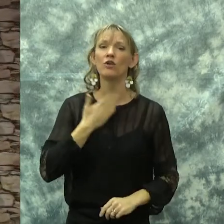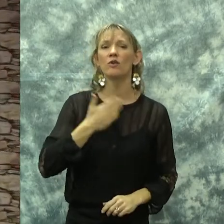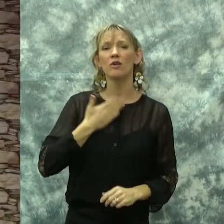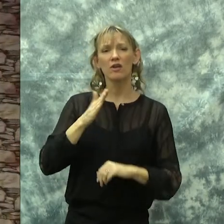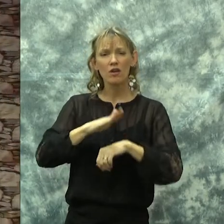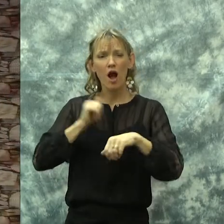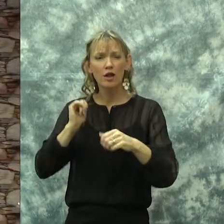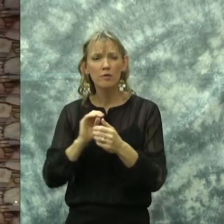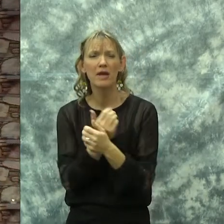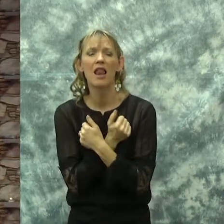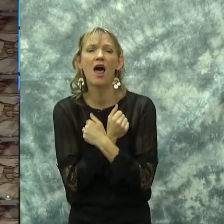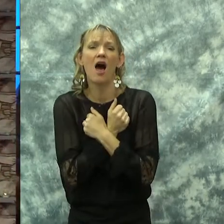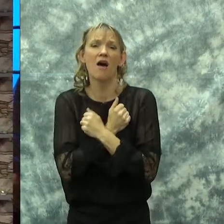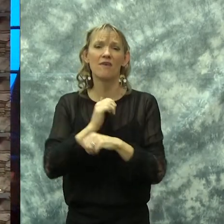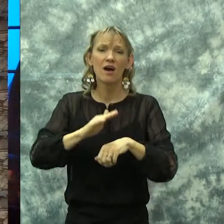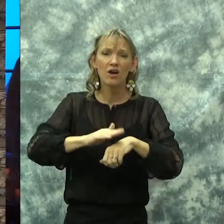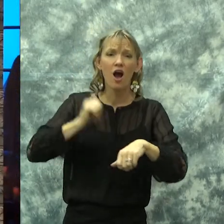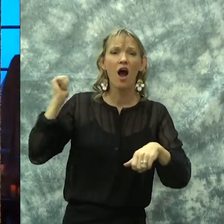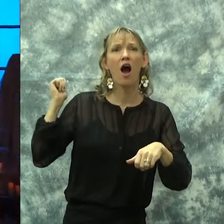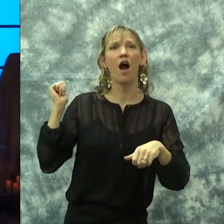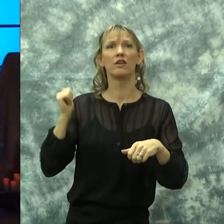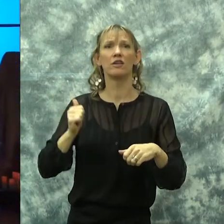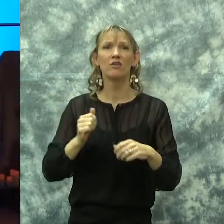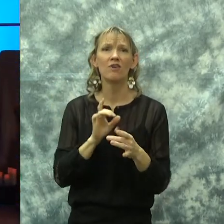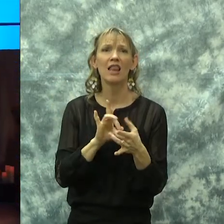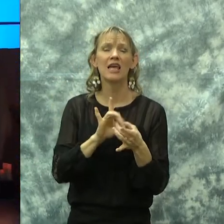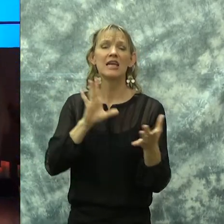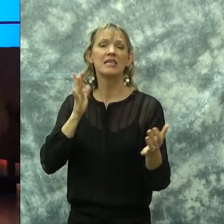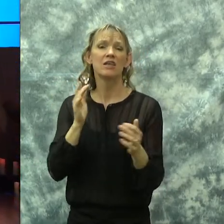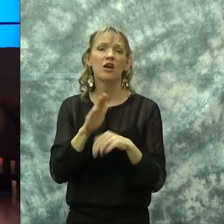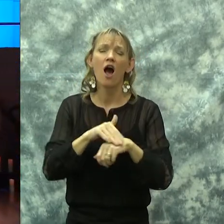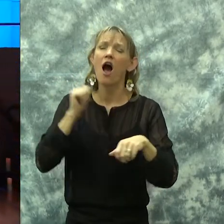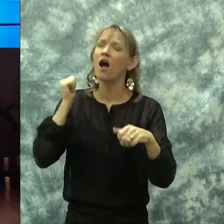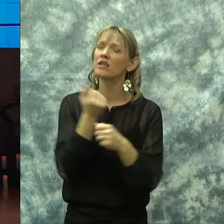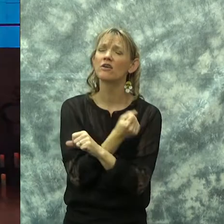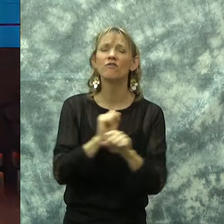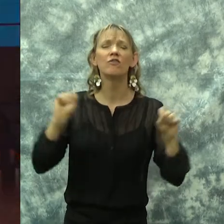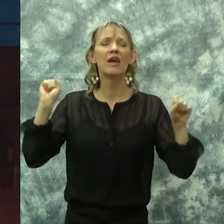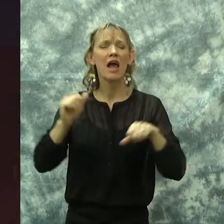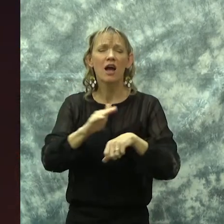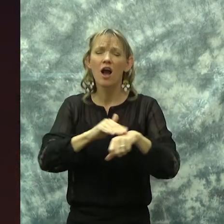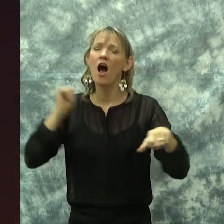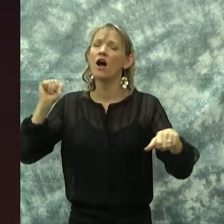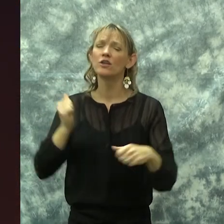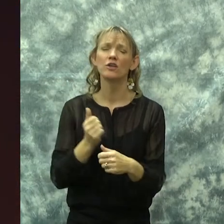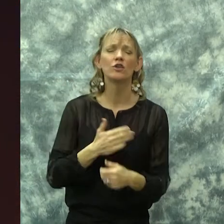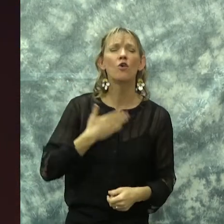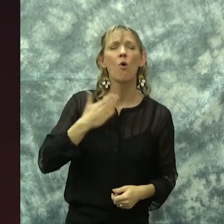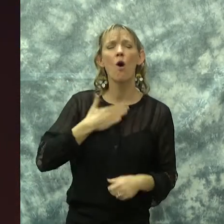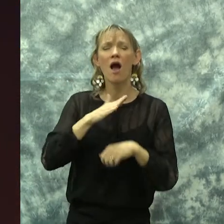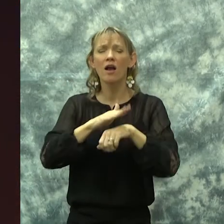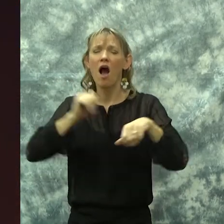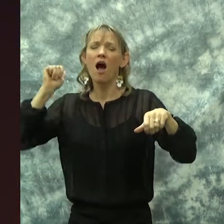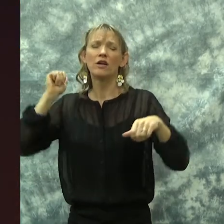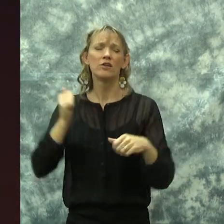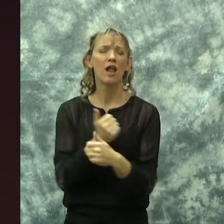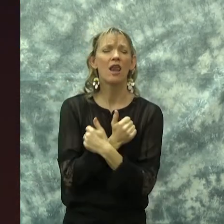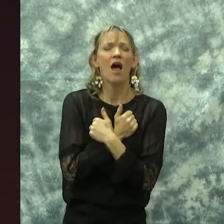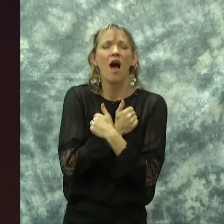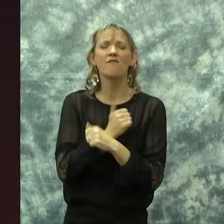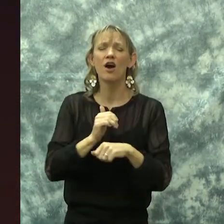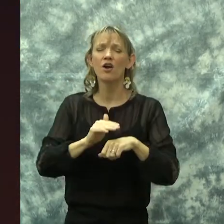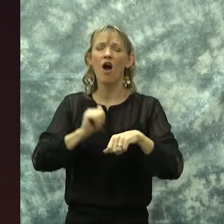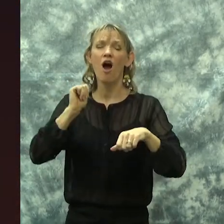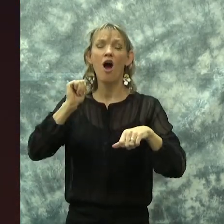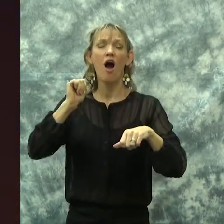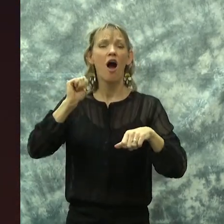called to be love, called to be peace, called to be free, called to be joy, called to be love, called to